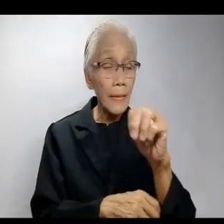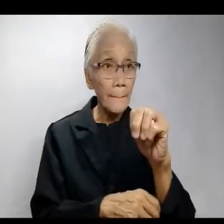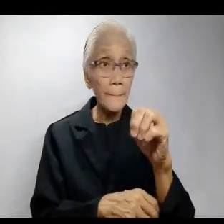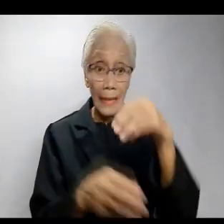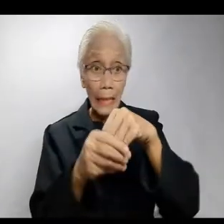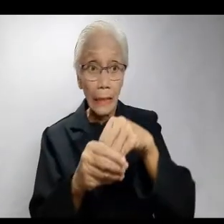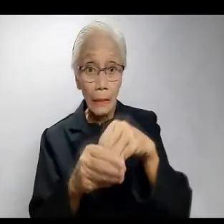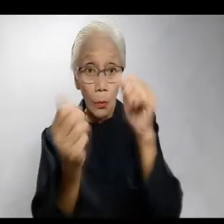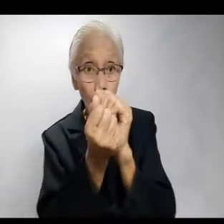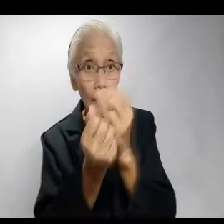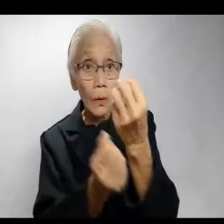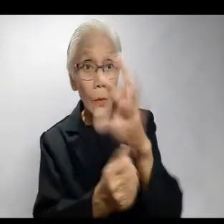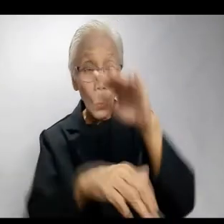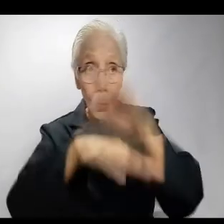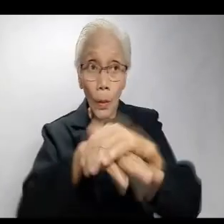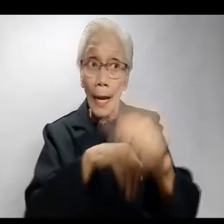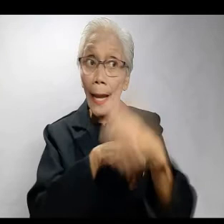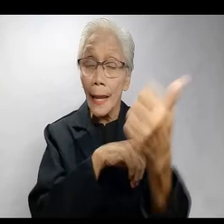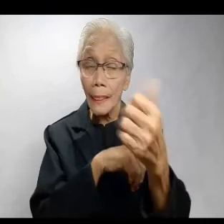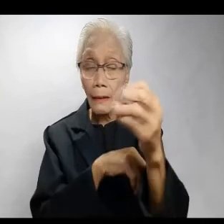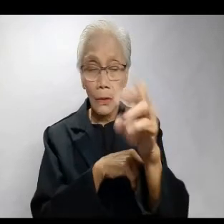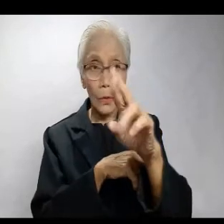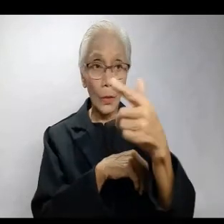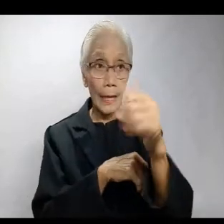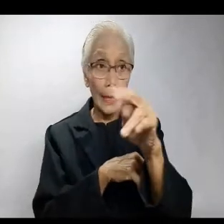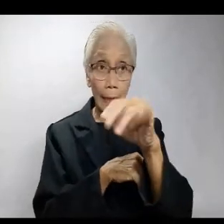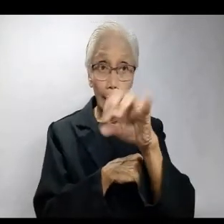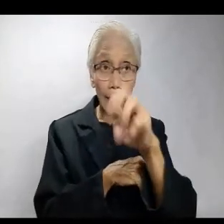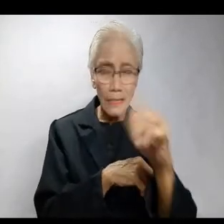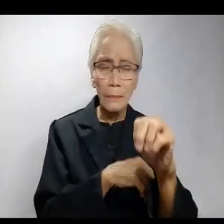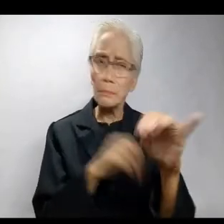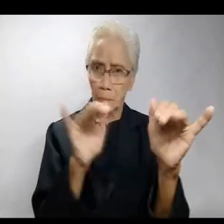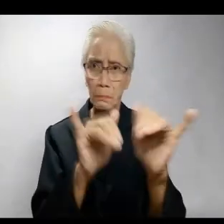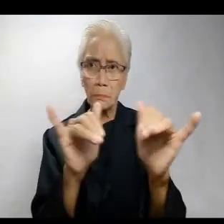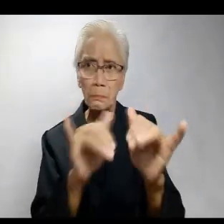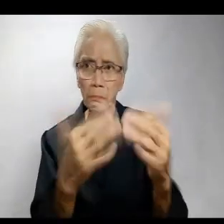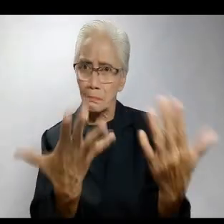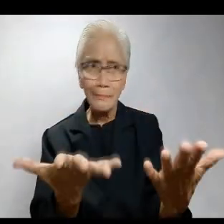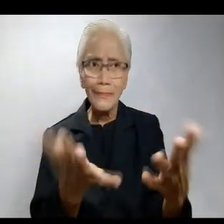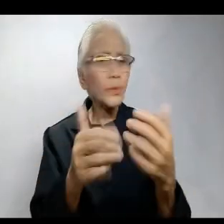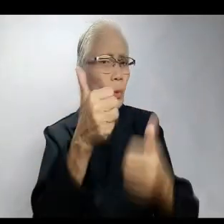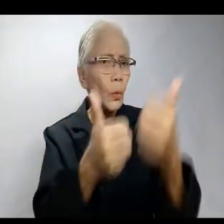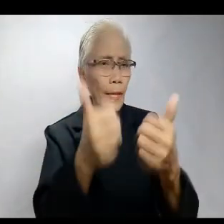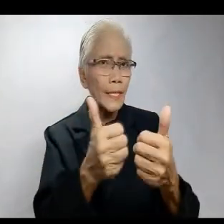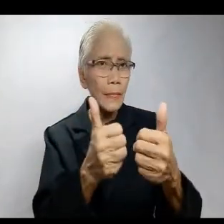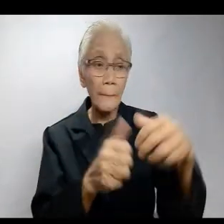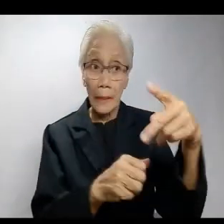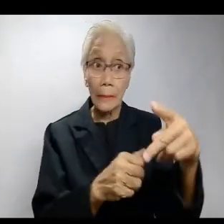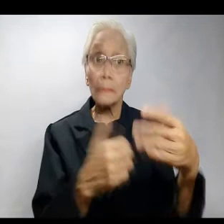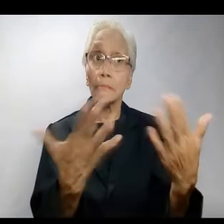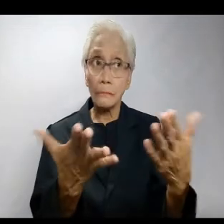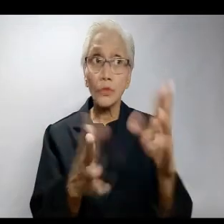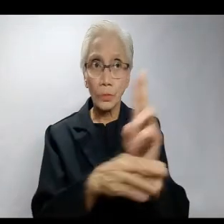living in, with, or on another organism as its host, which the